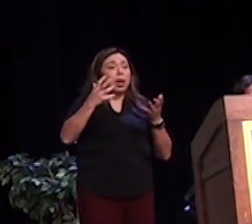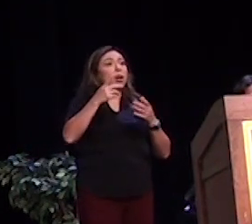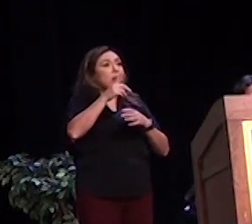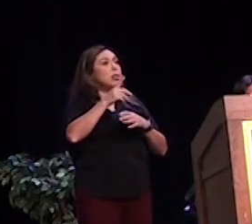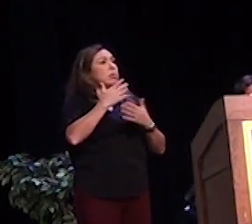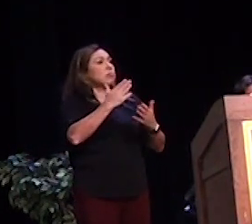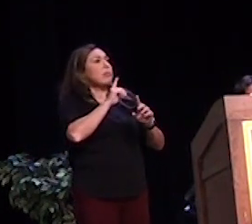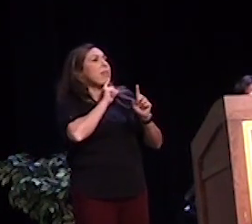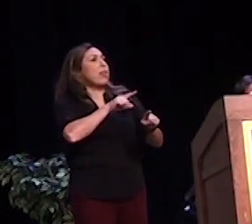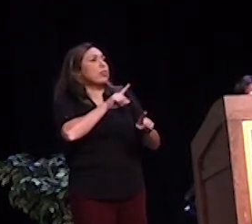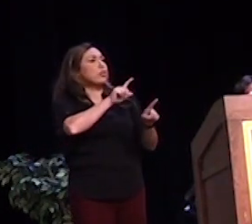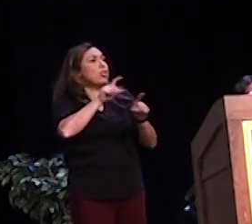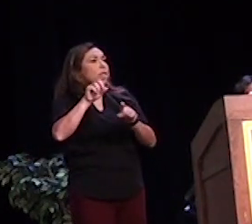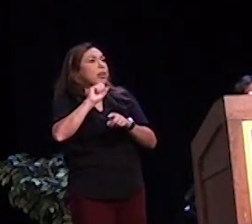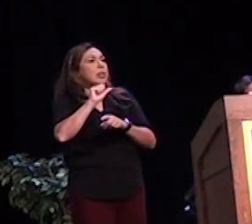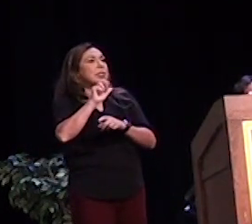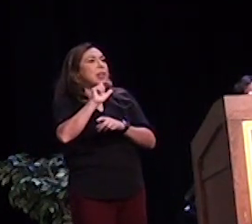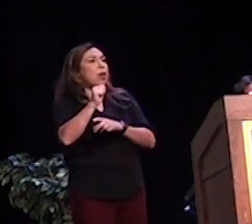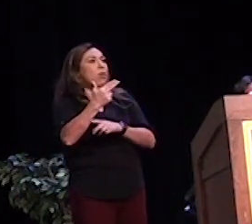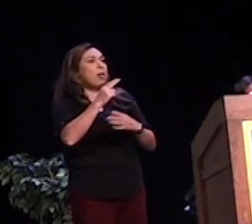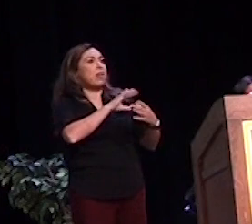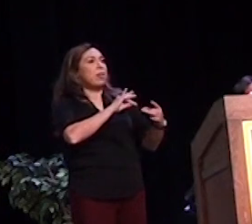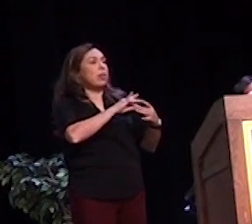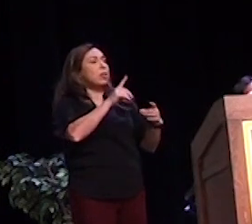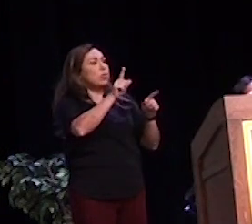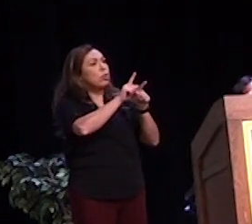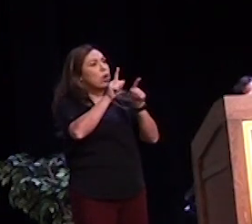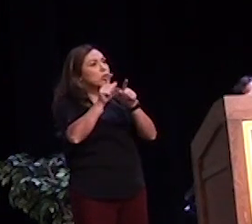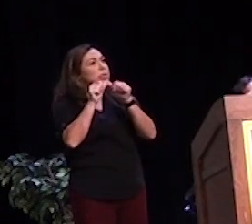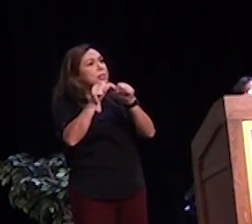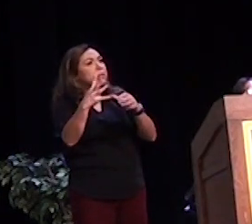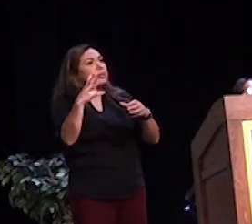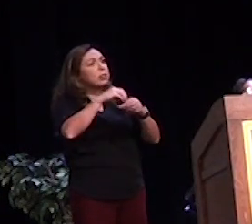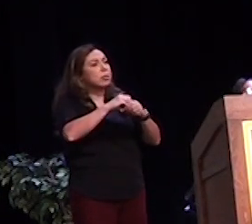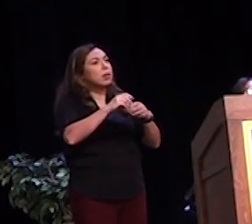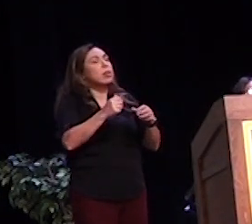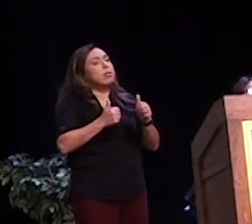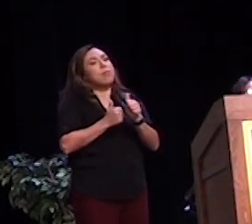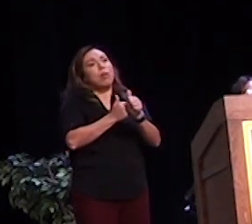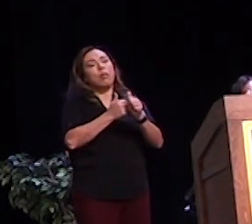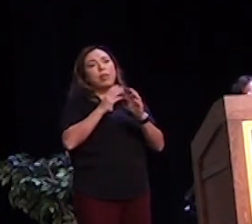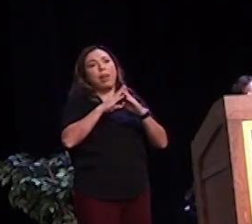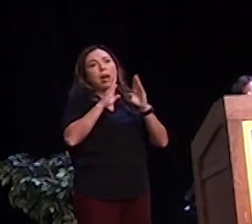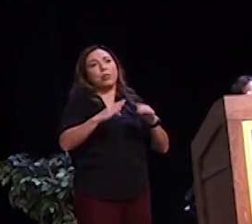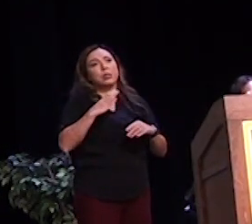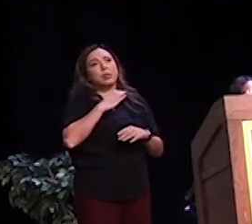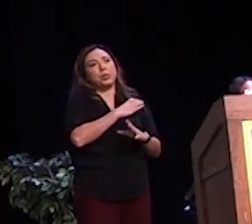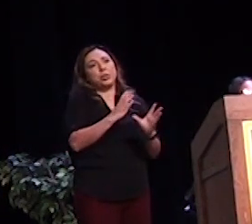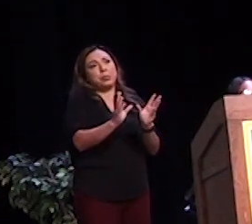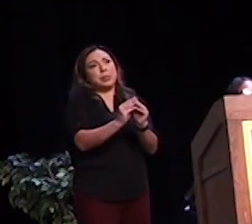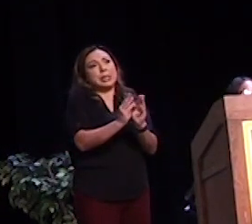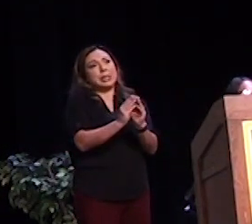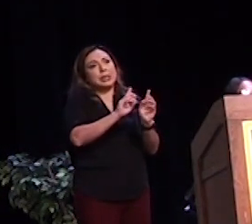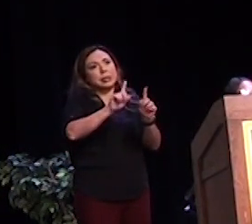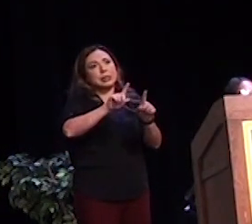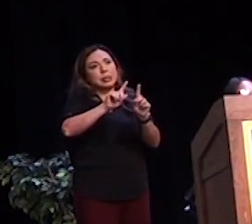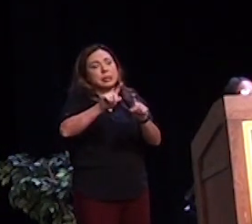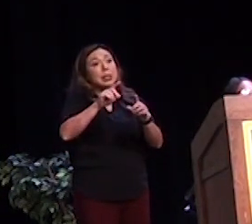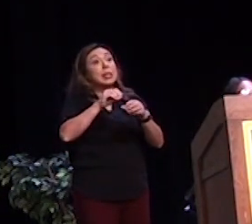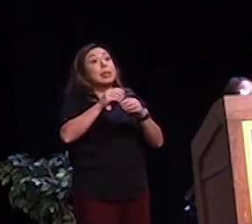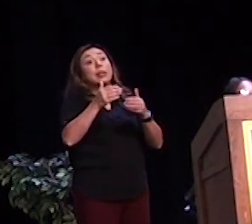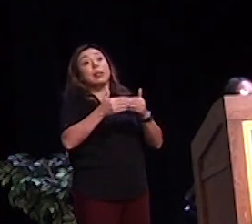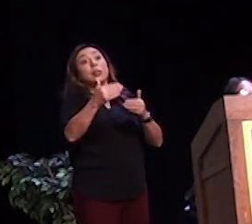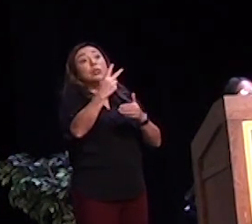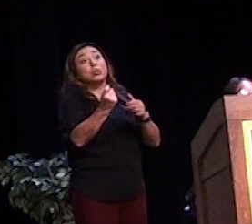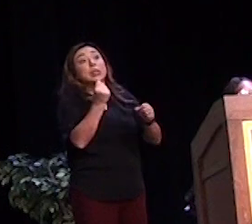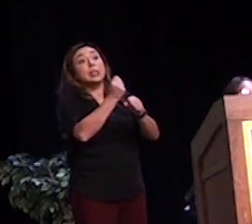that Sarah did reference, and that you also continue to stay engaged by following the Housing Commission meetings. In the coming 2